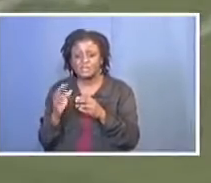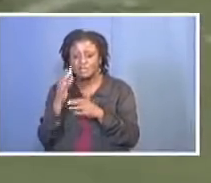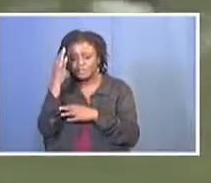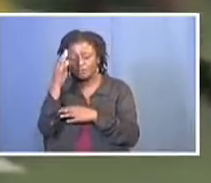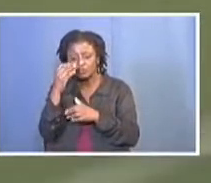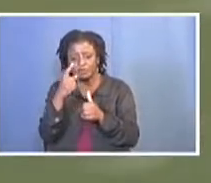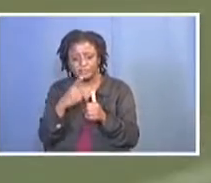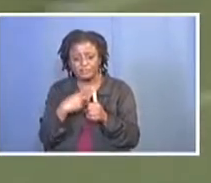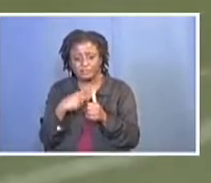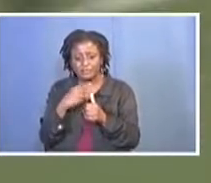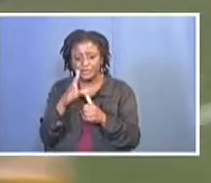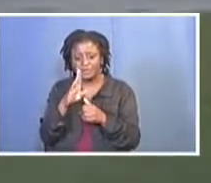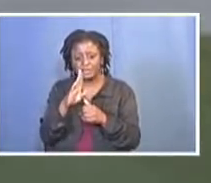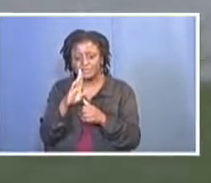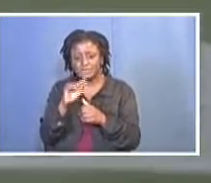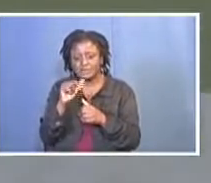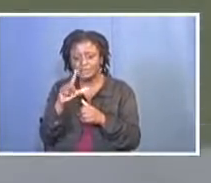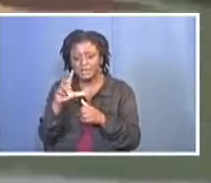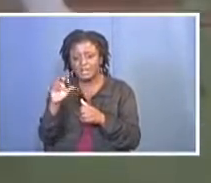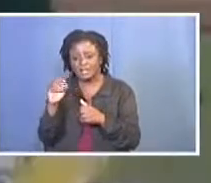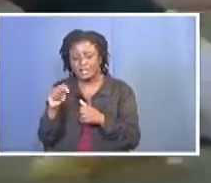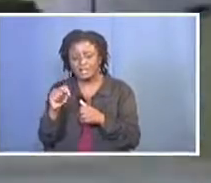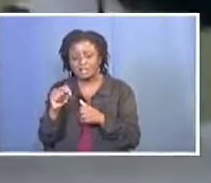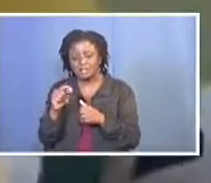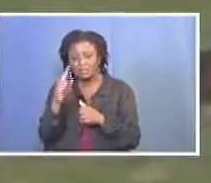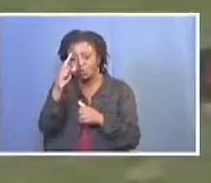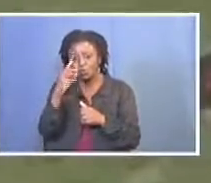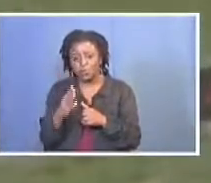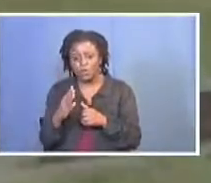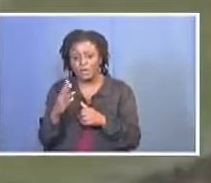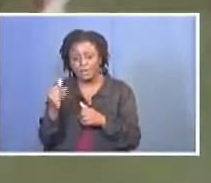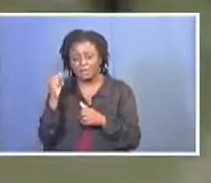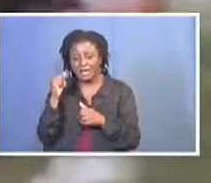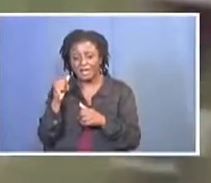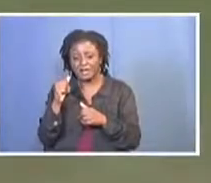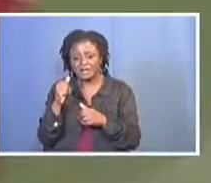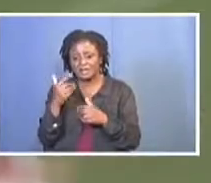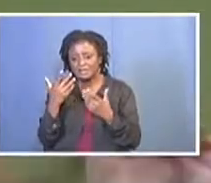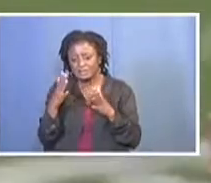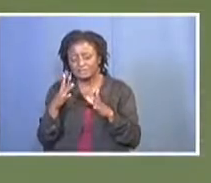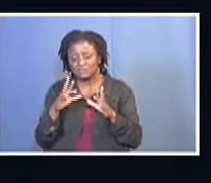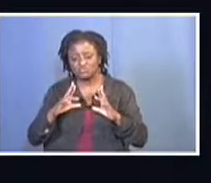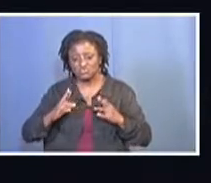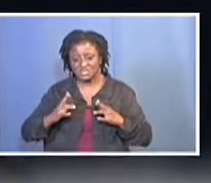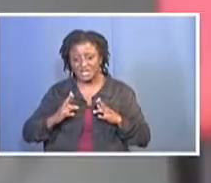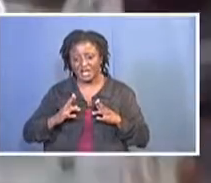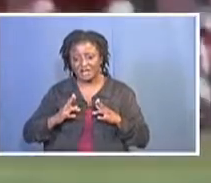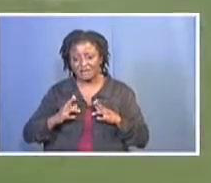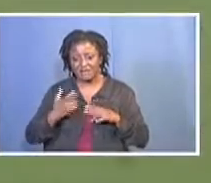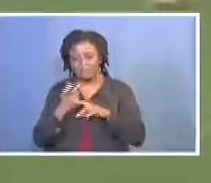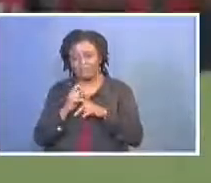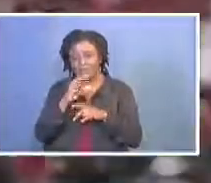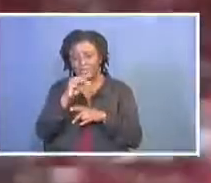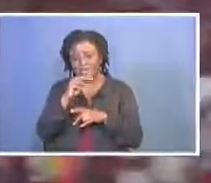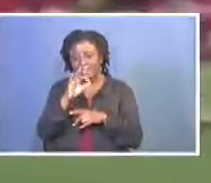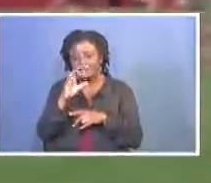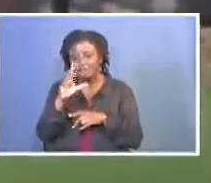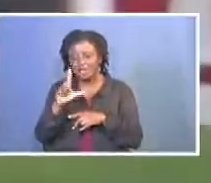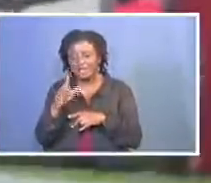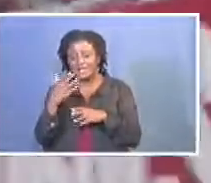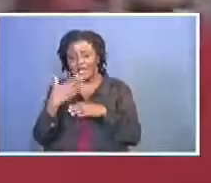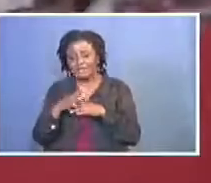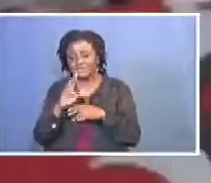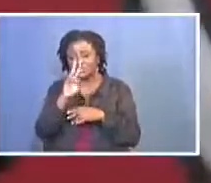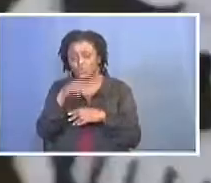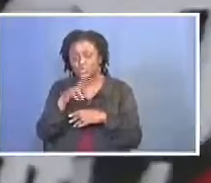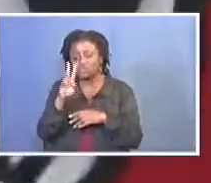first ballot Hall of Fame quarterback is officially calling it a career, retiring from the NFL after 22 seasons. His list of